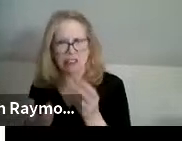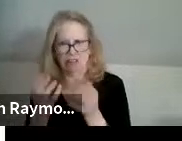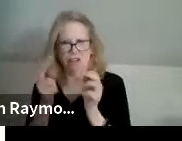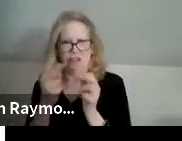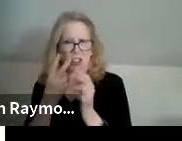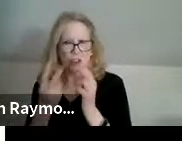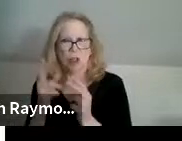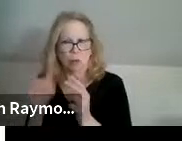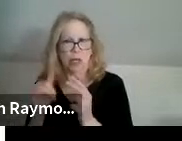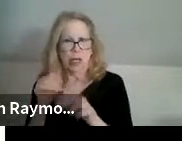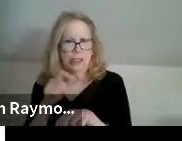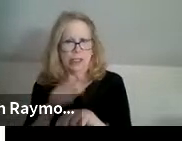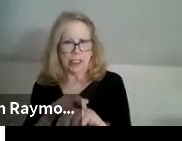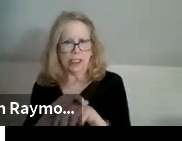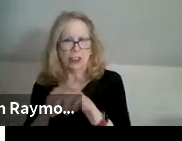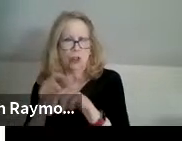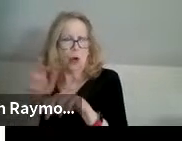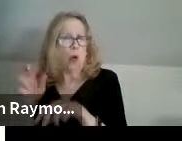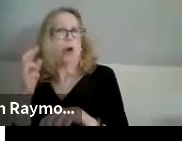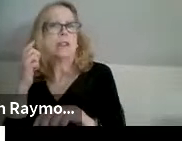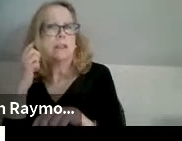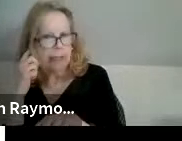sound. Next slide, 46.